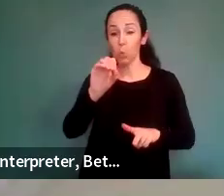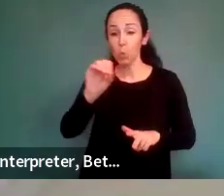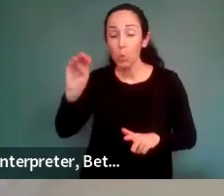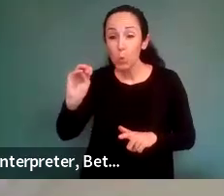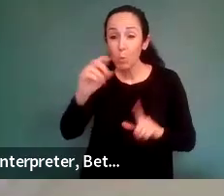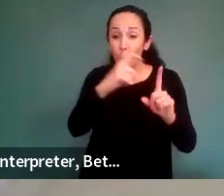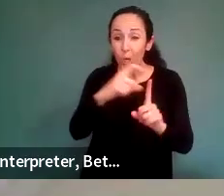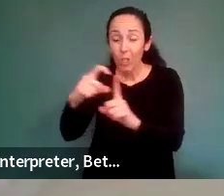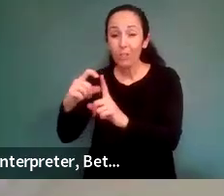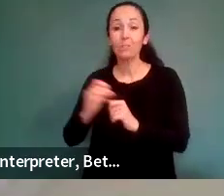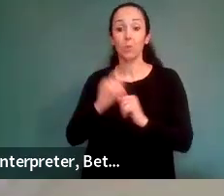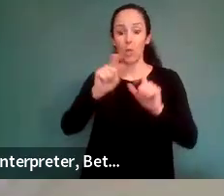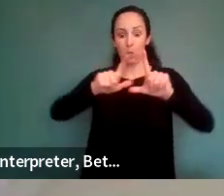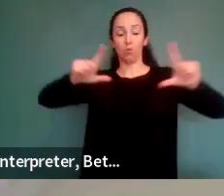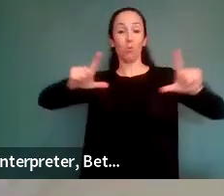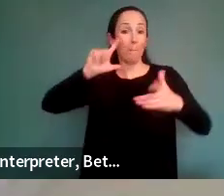graphic images.